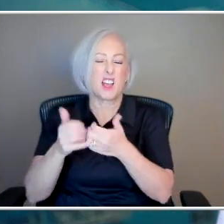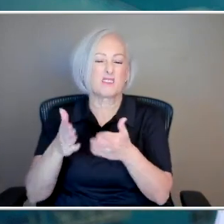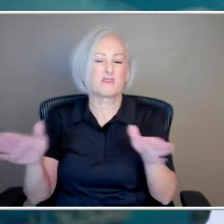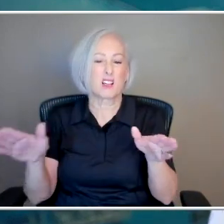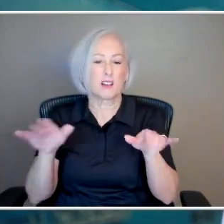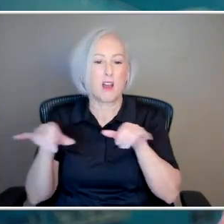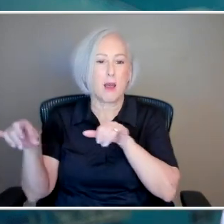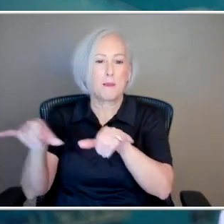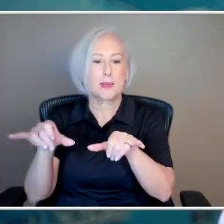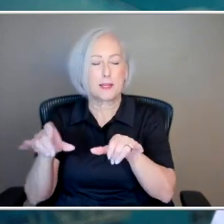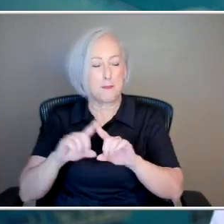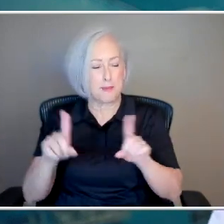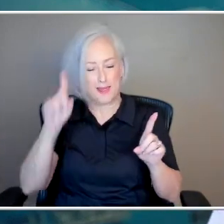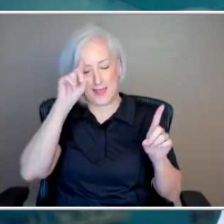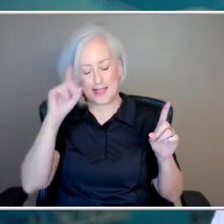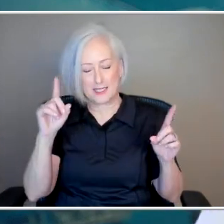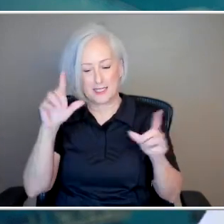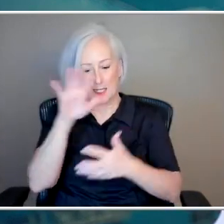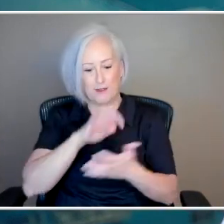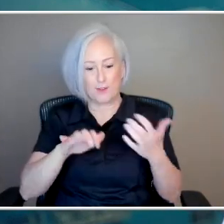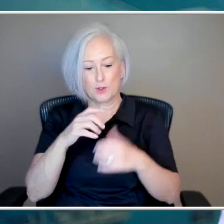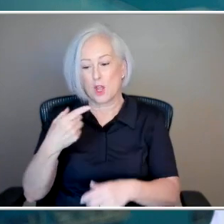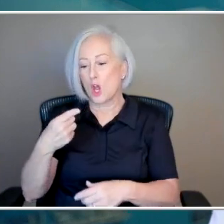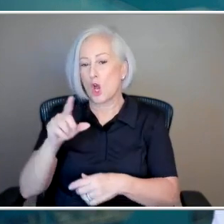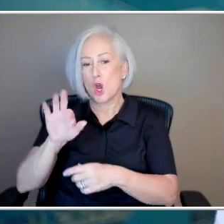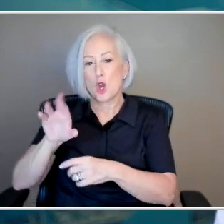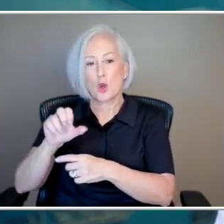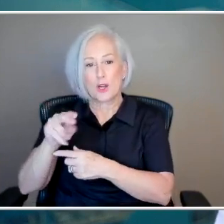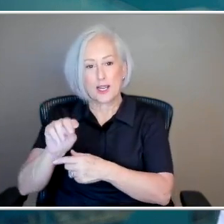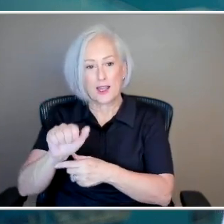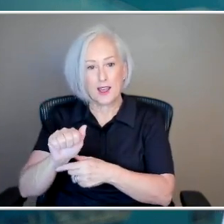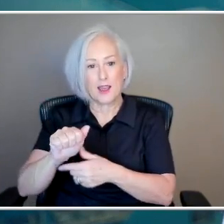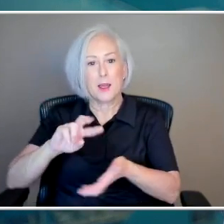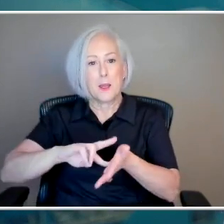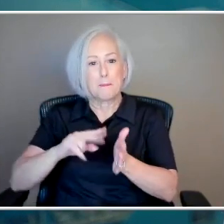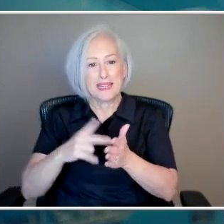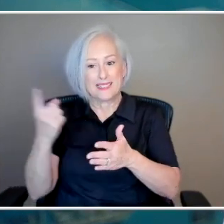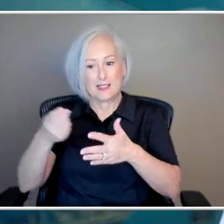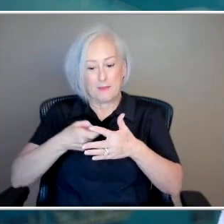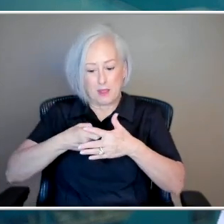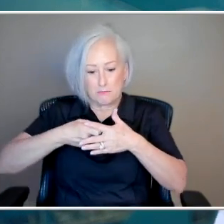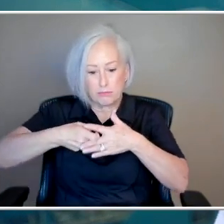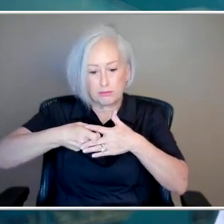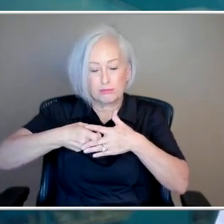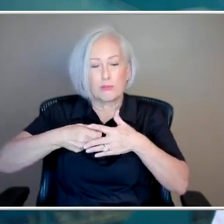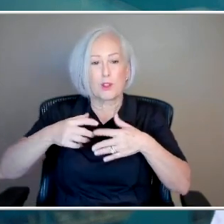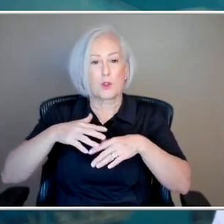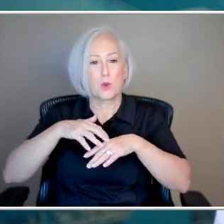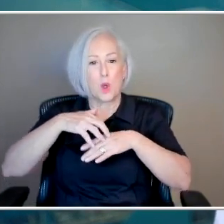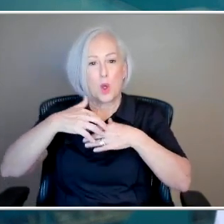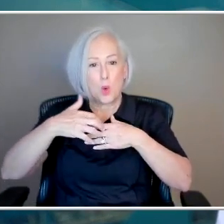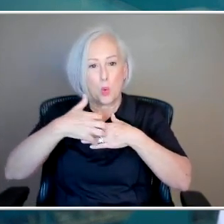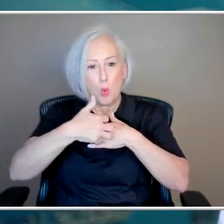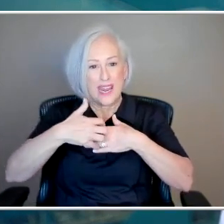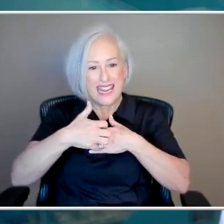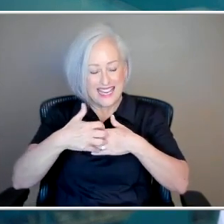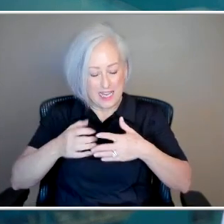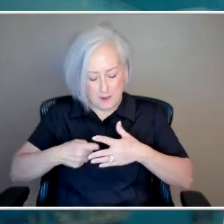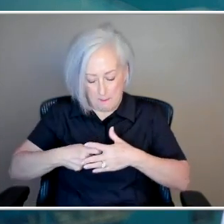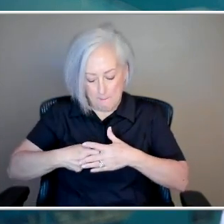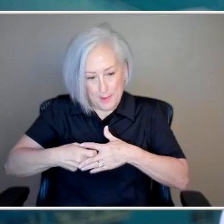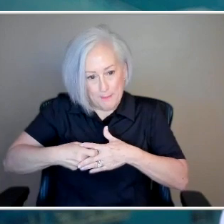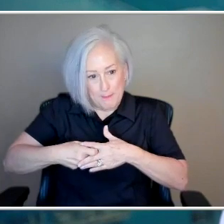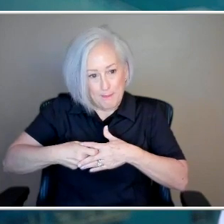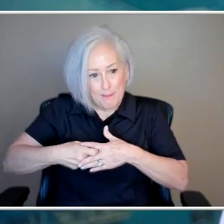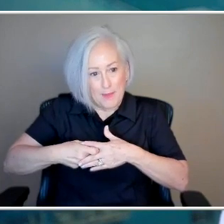confusing term because a hernia means that fat or your intestines are kind of coming through a weak spot in your abdominal wall. And the vast majority of the time in a core